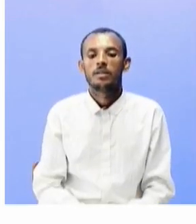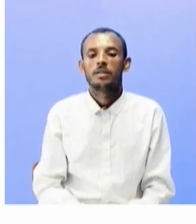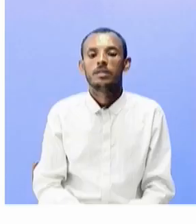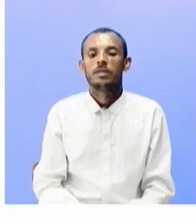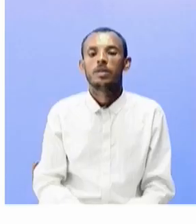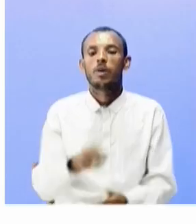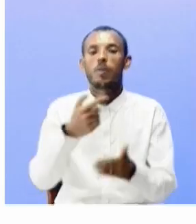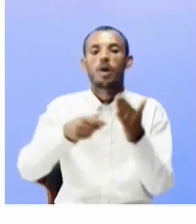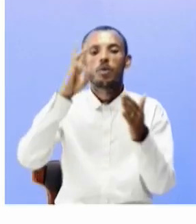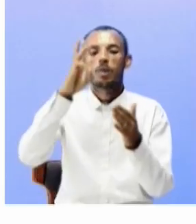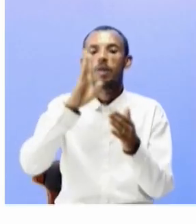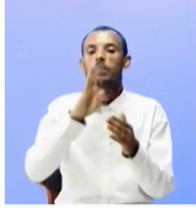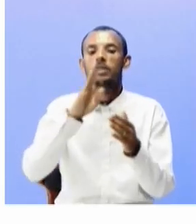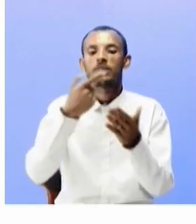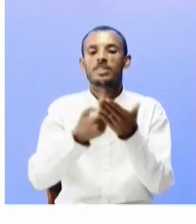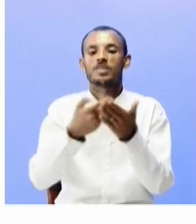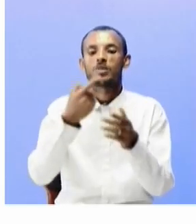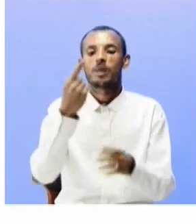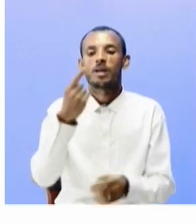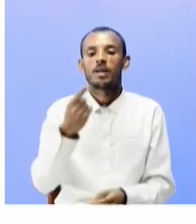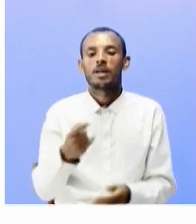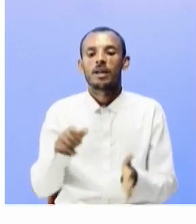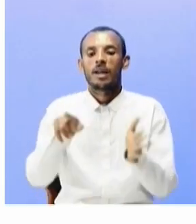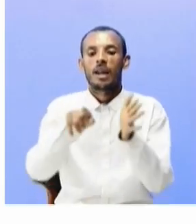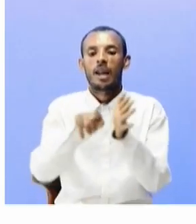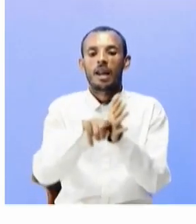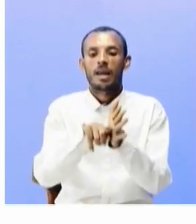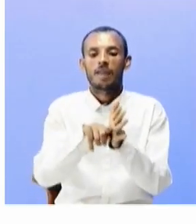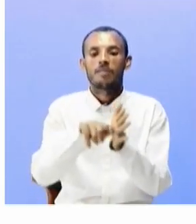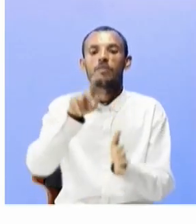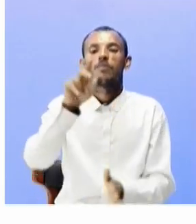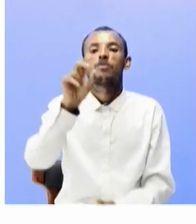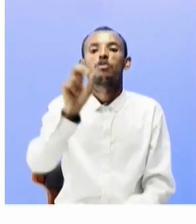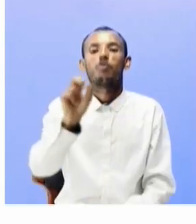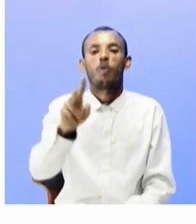What will be this one? Negative 12